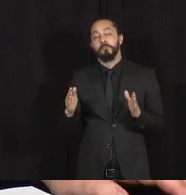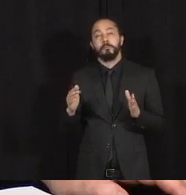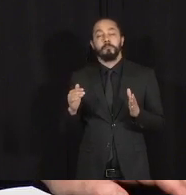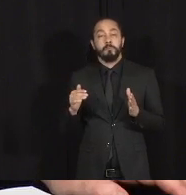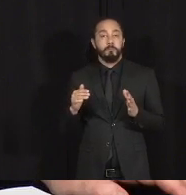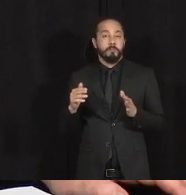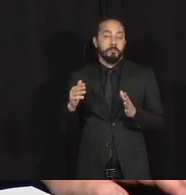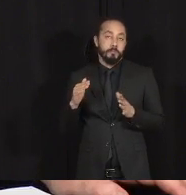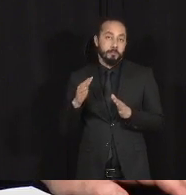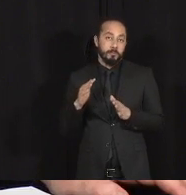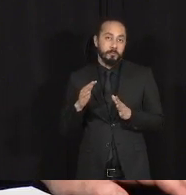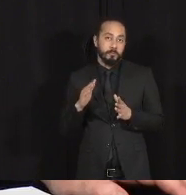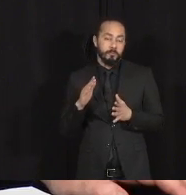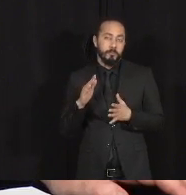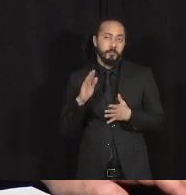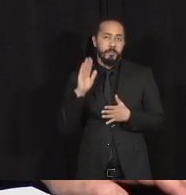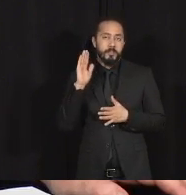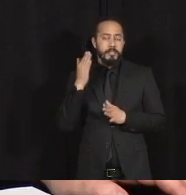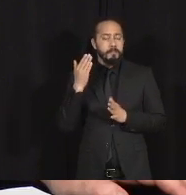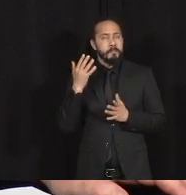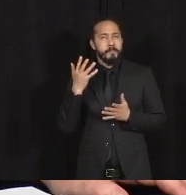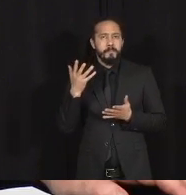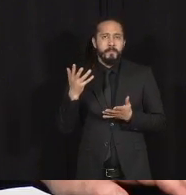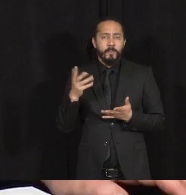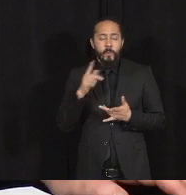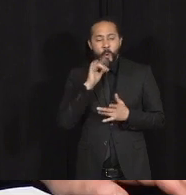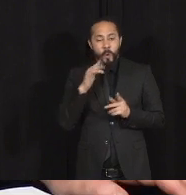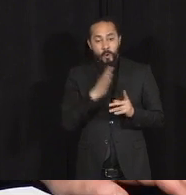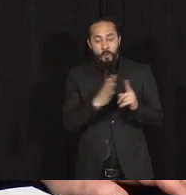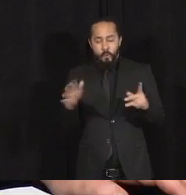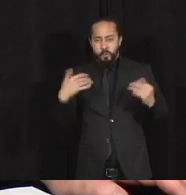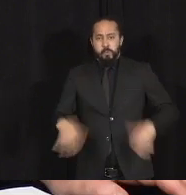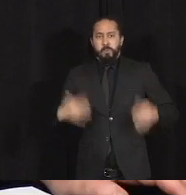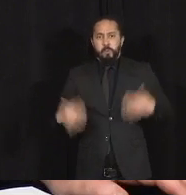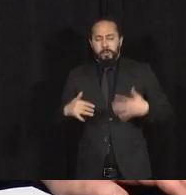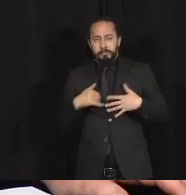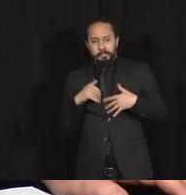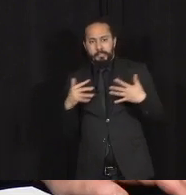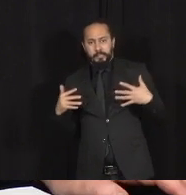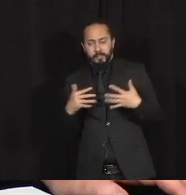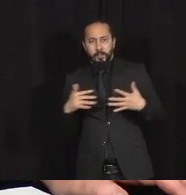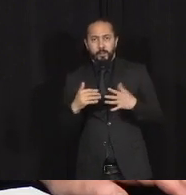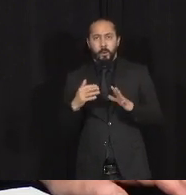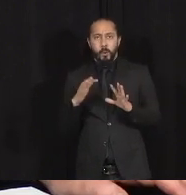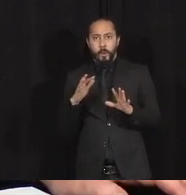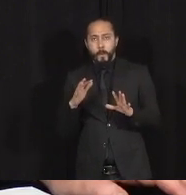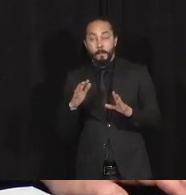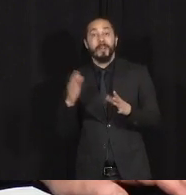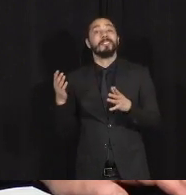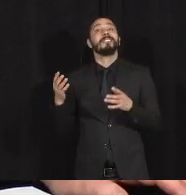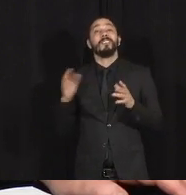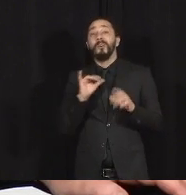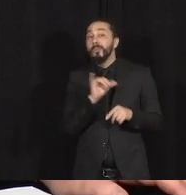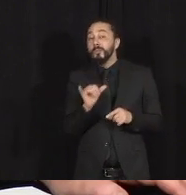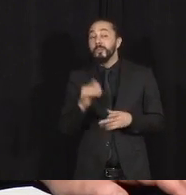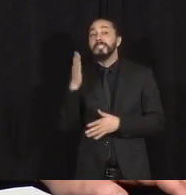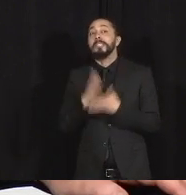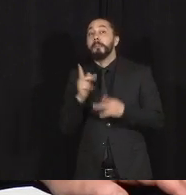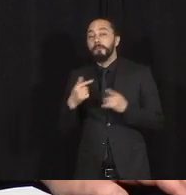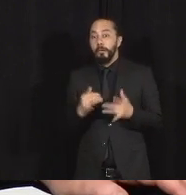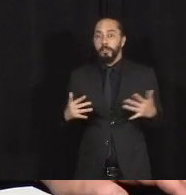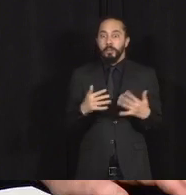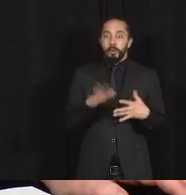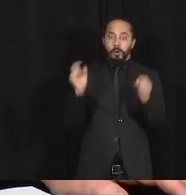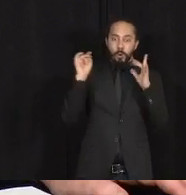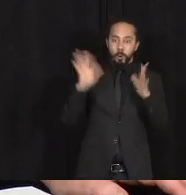not just scary and intimidating, but to many people unlikely. And so I just need everyone at this point to pause